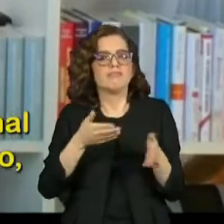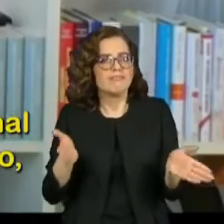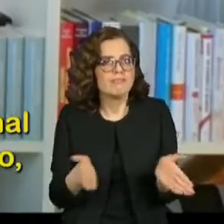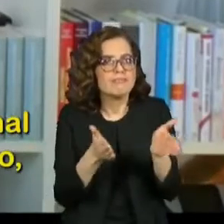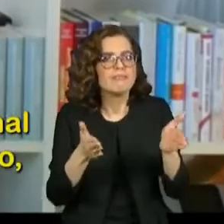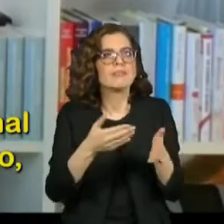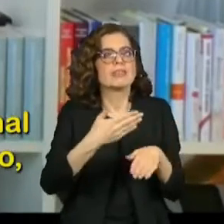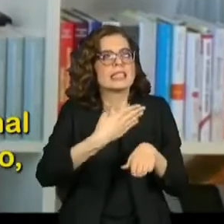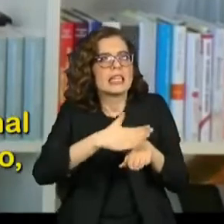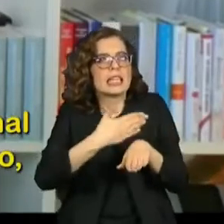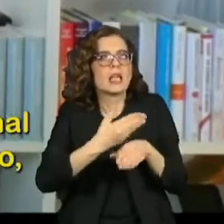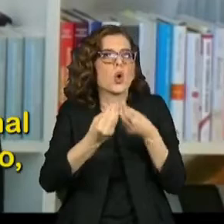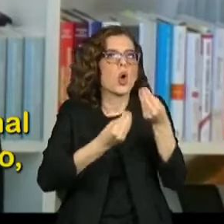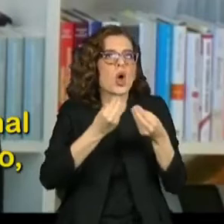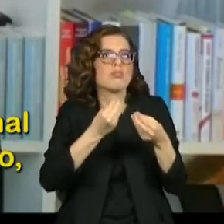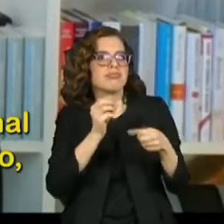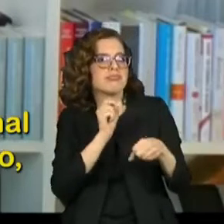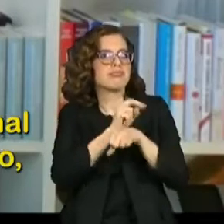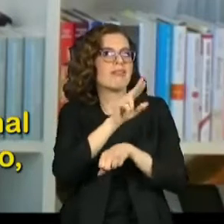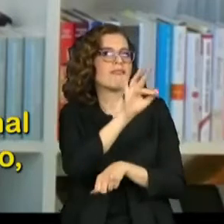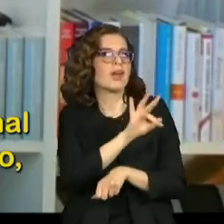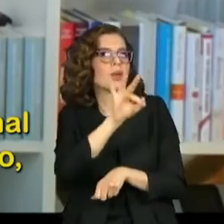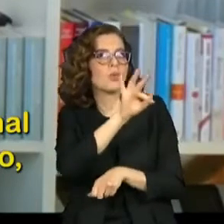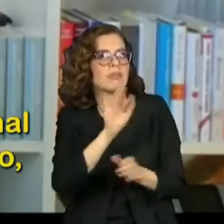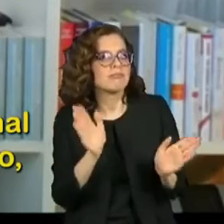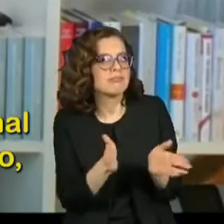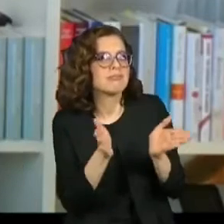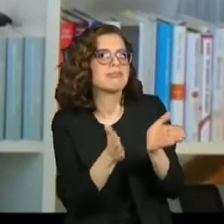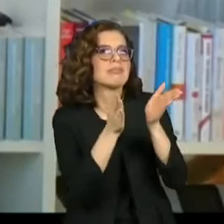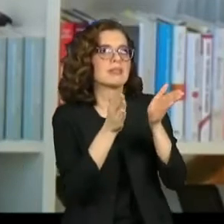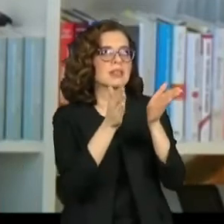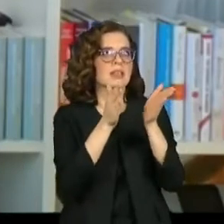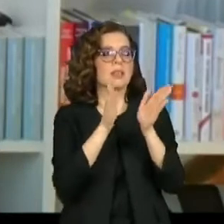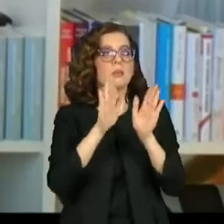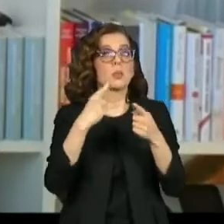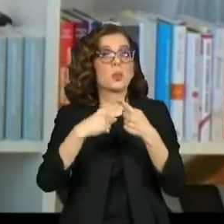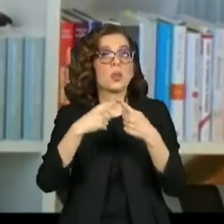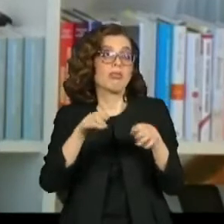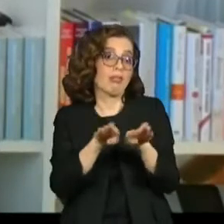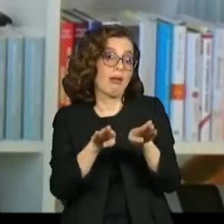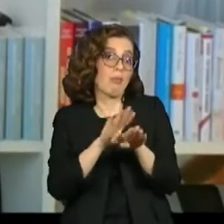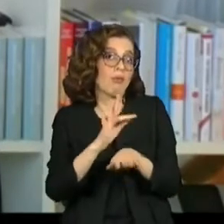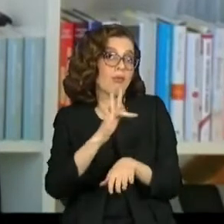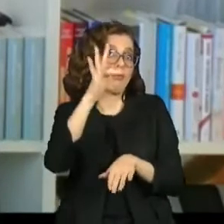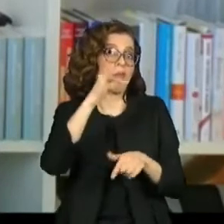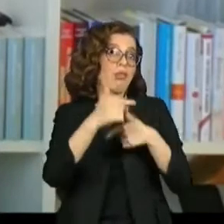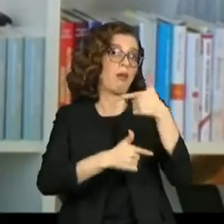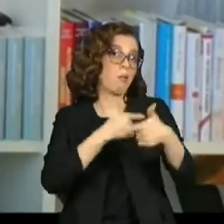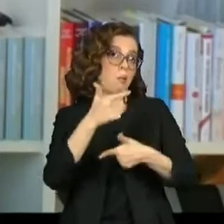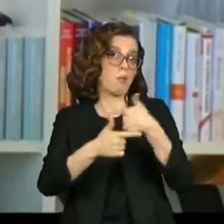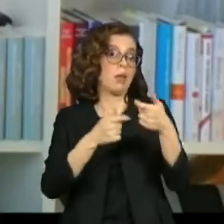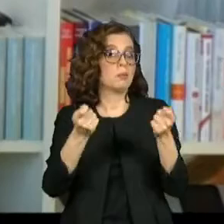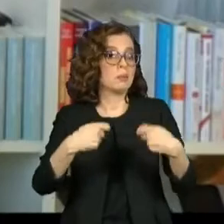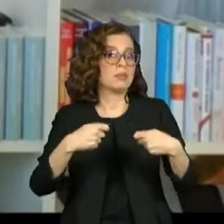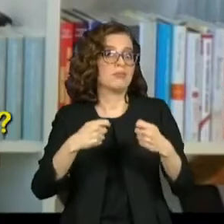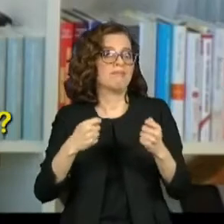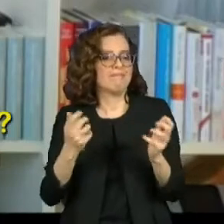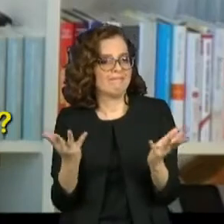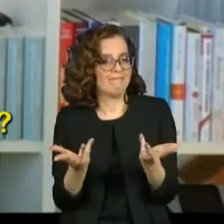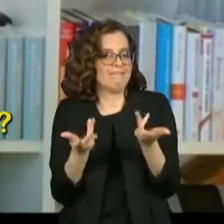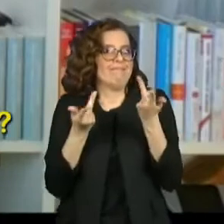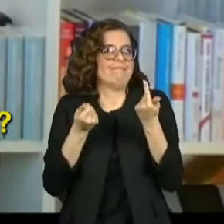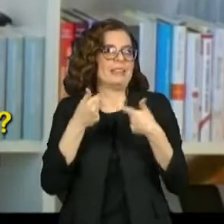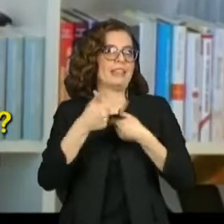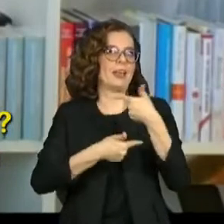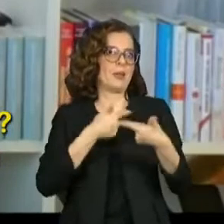training or some other post-secondary education, because the jobs of the future will require more skills.